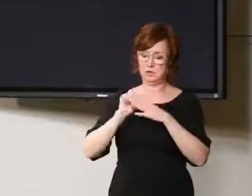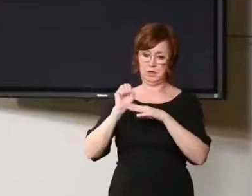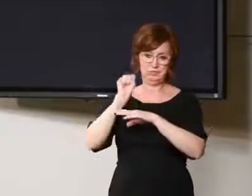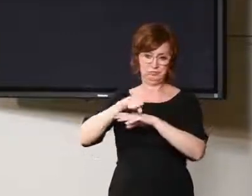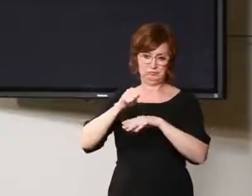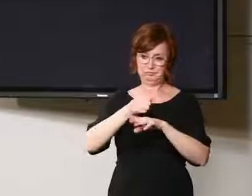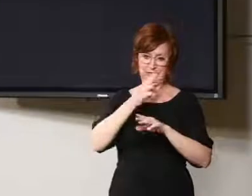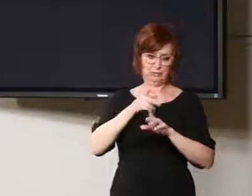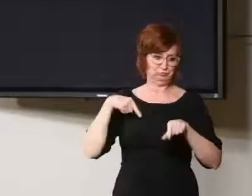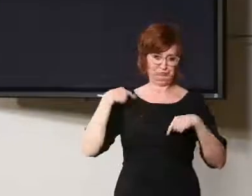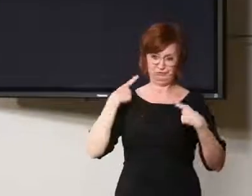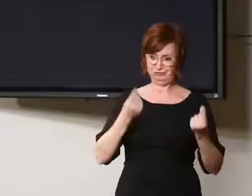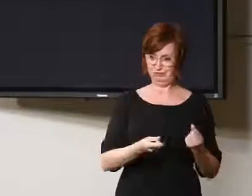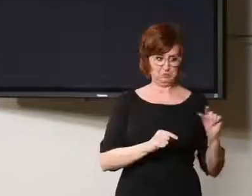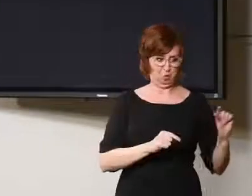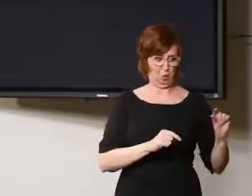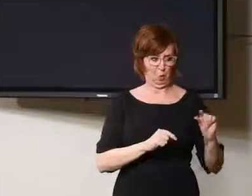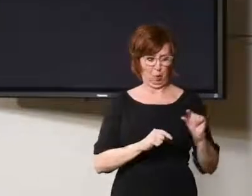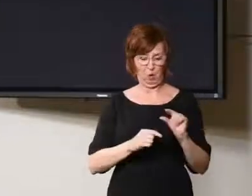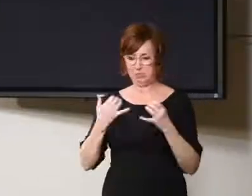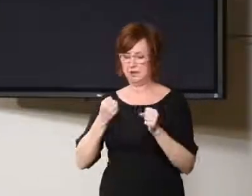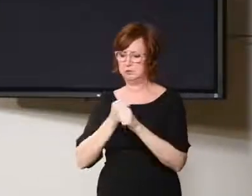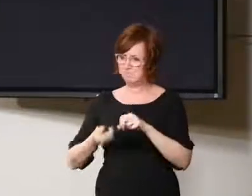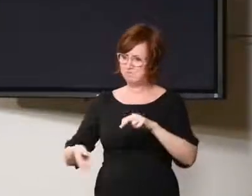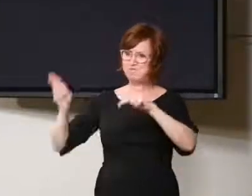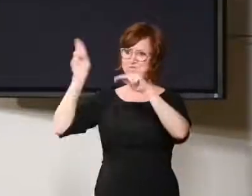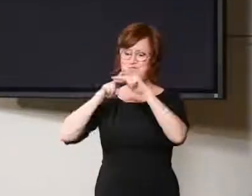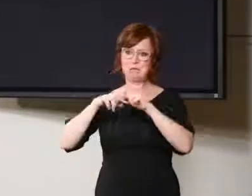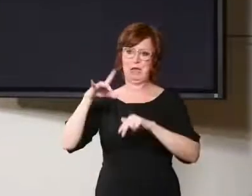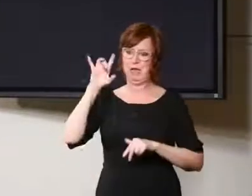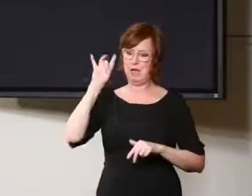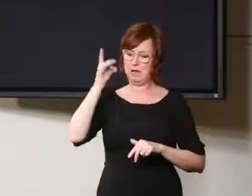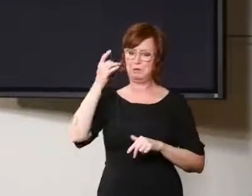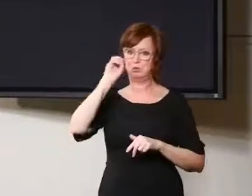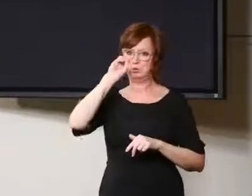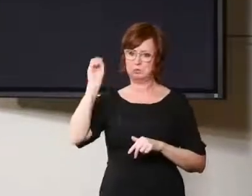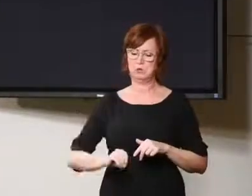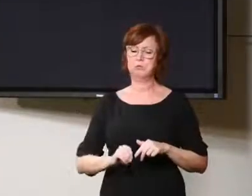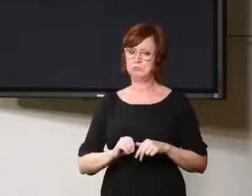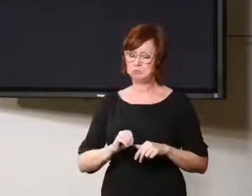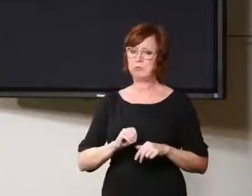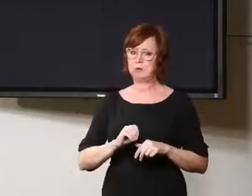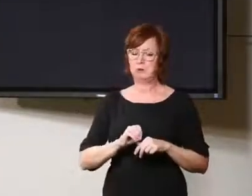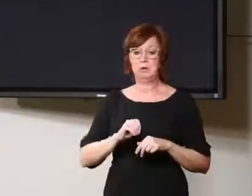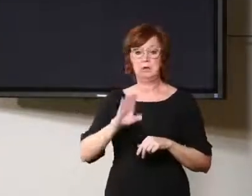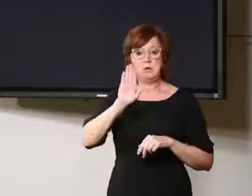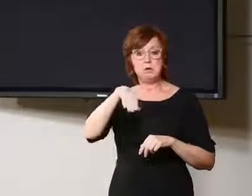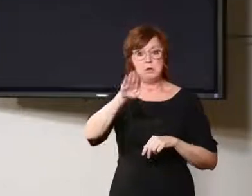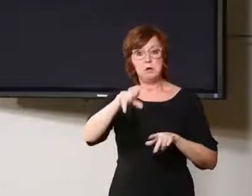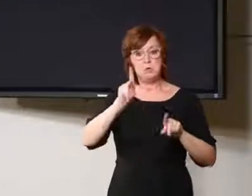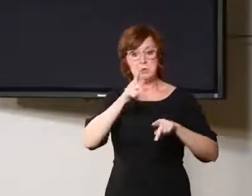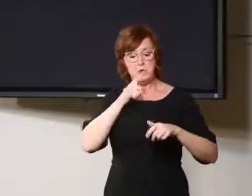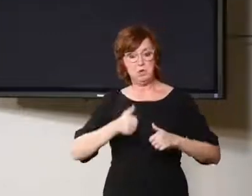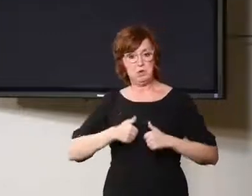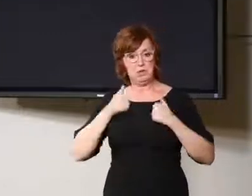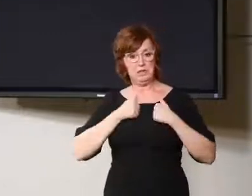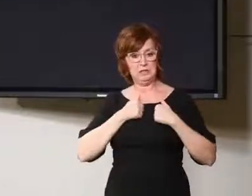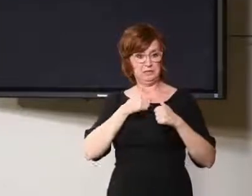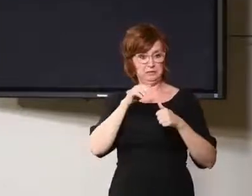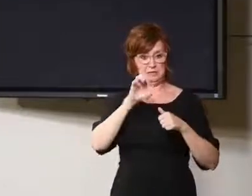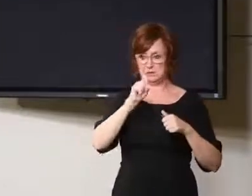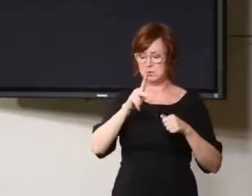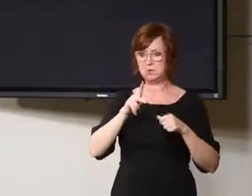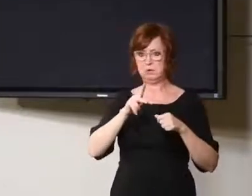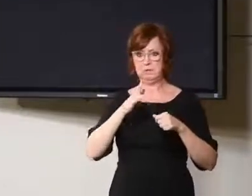history. So to everyone in Saskatchewan, if you need to talk to someone during this stressful time, those supports